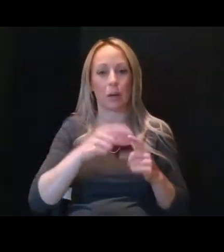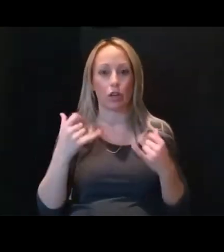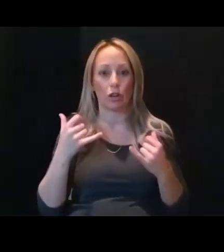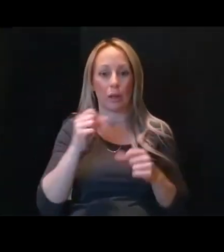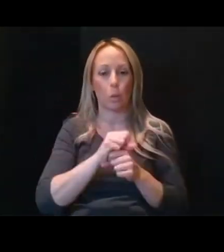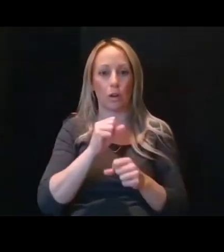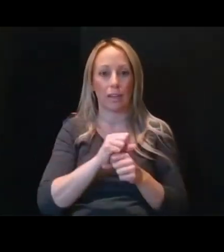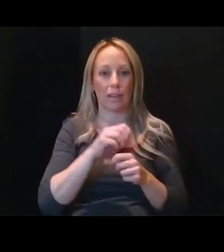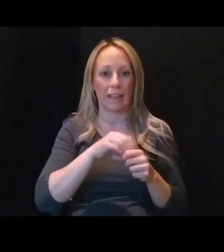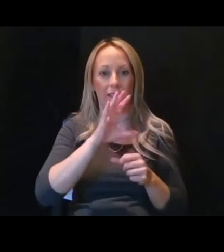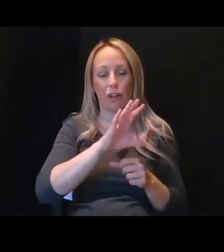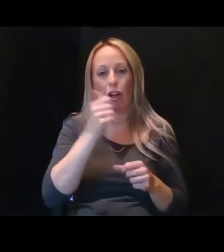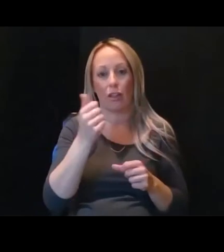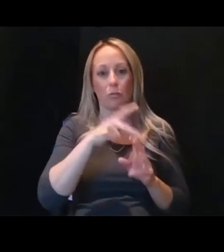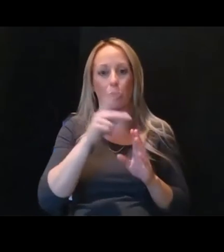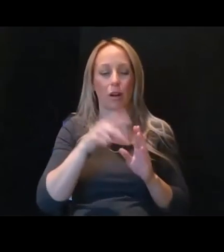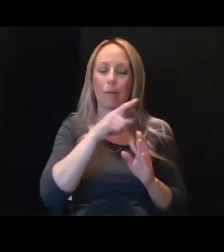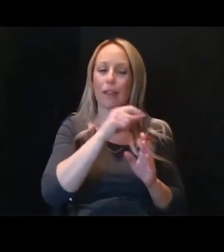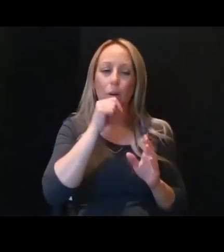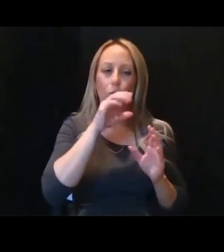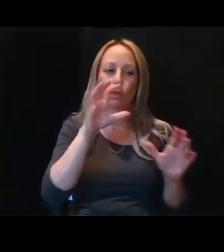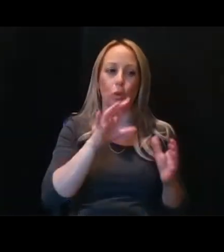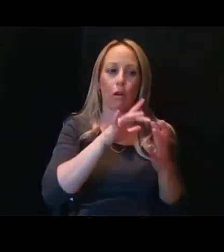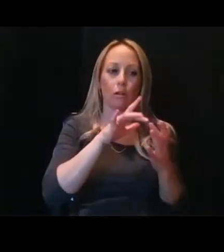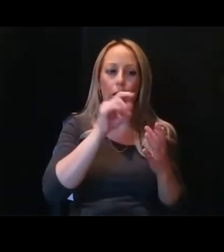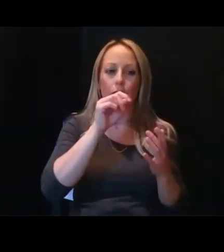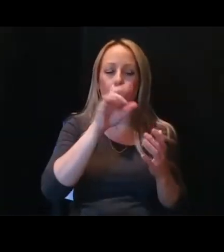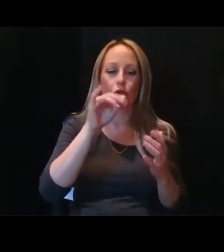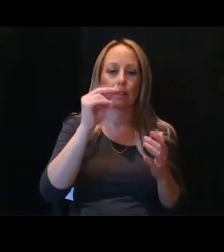programs as well. So they don't do contact tracing each and every day.